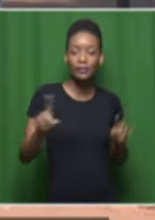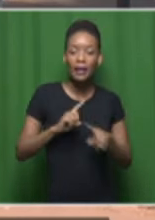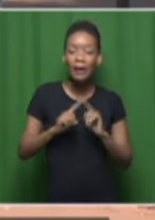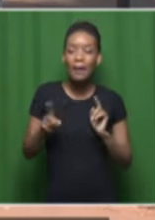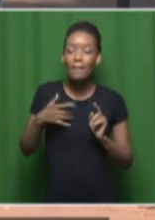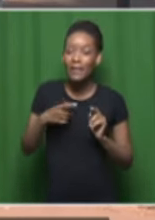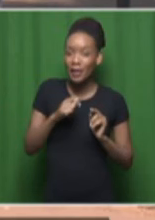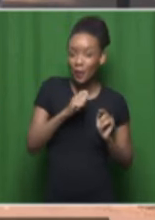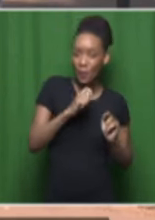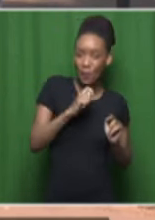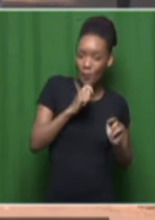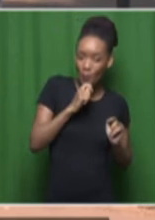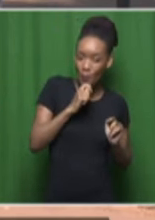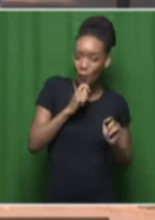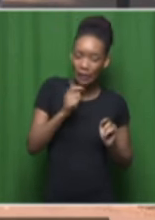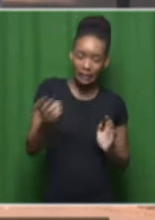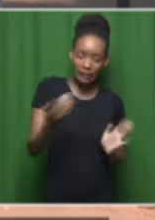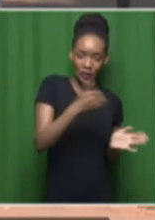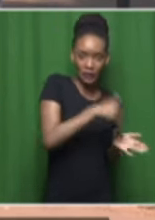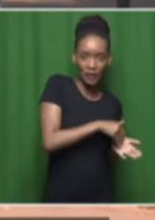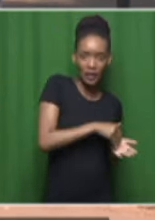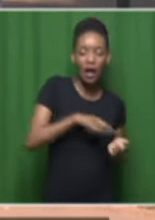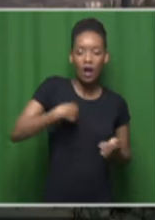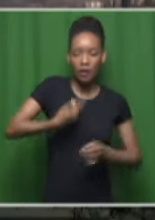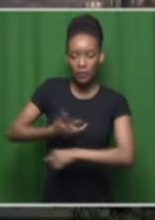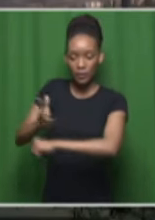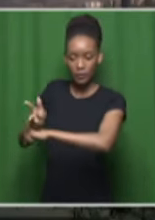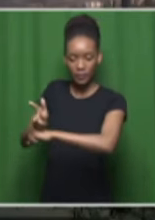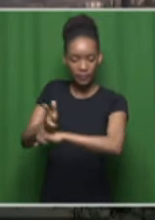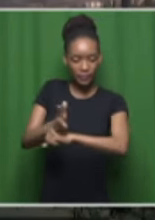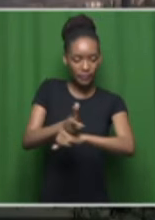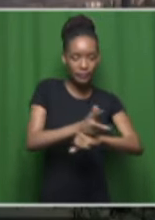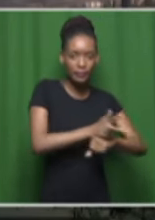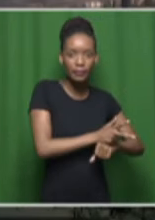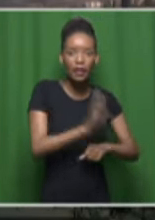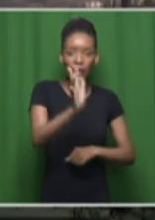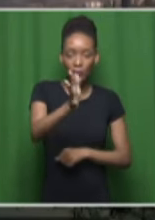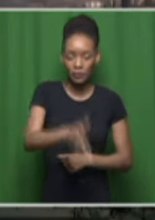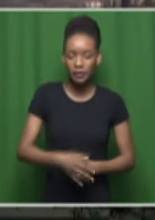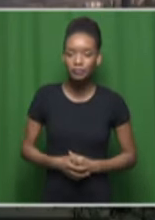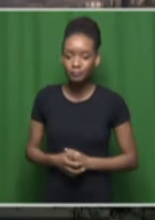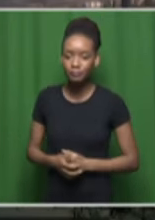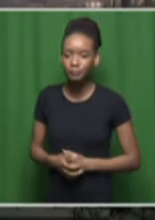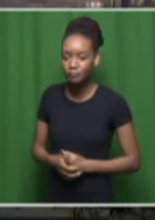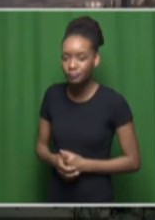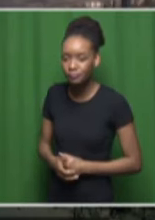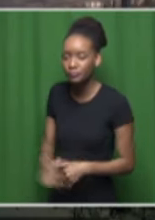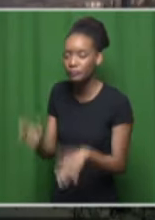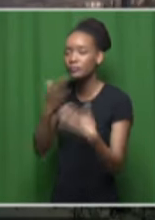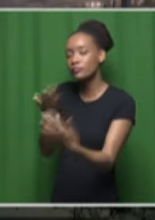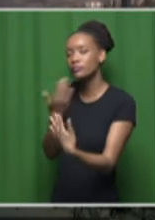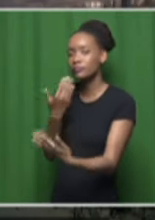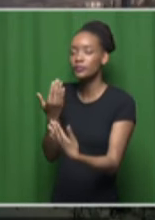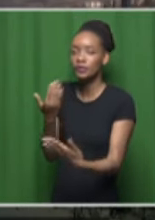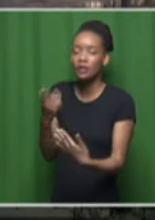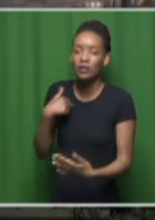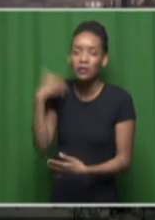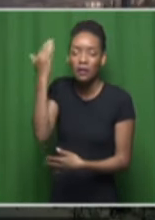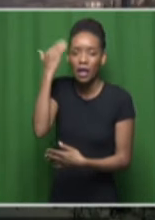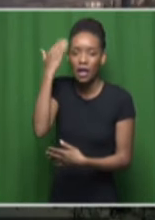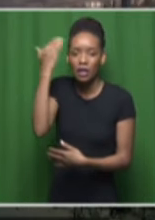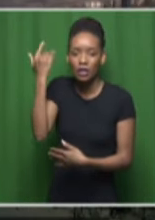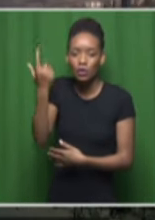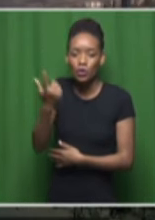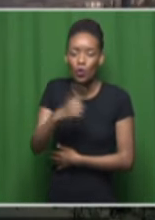up until we get to Kwaphindangene this afternoon. Leanne. Yeah, indeed. Ayanda, thank you. Thank you very much. I know it's going to be a